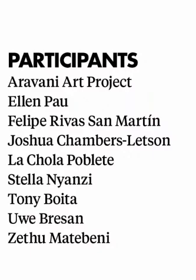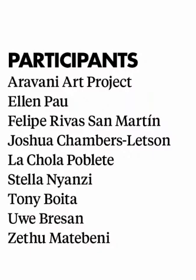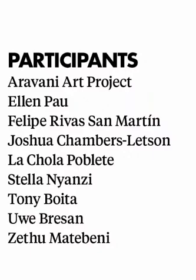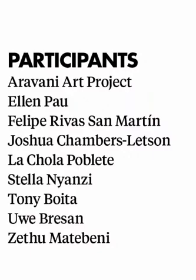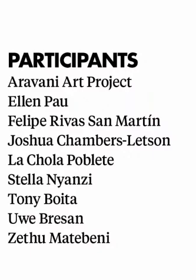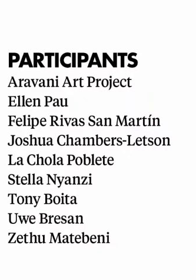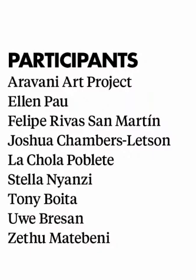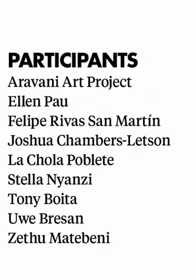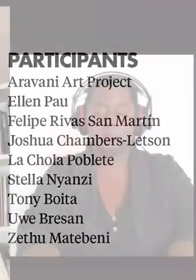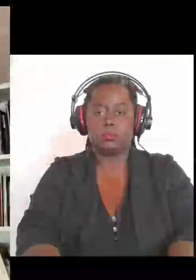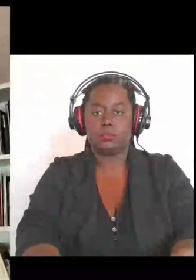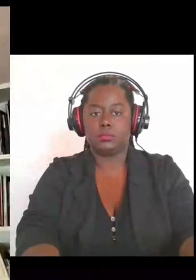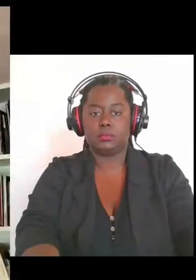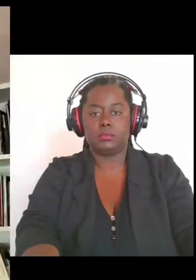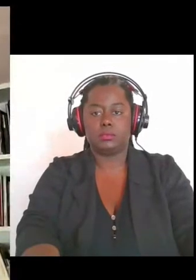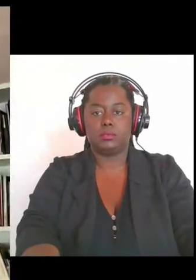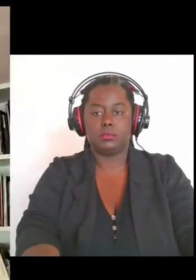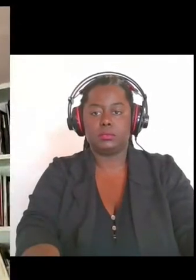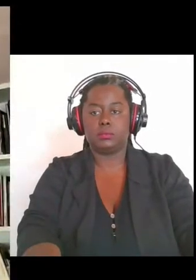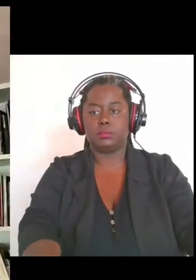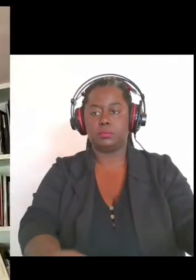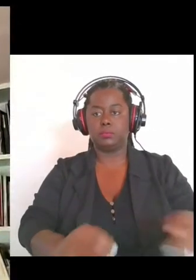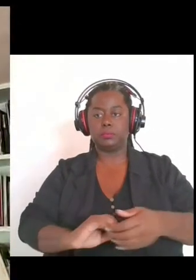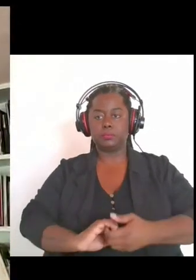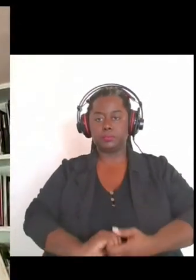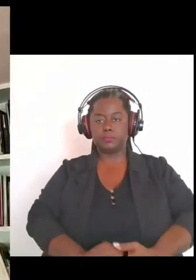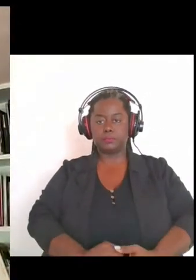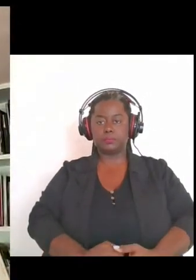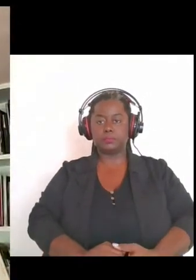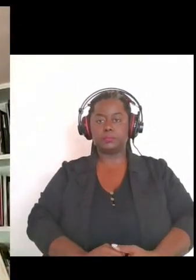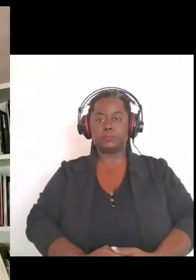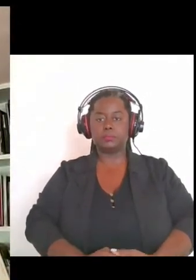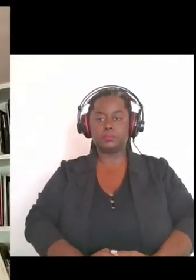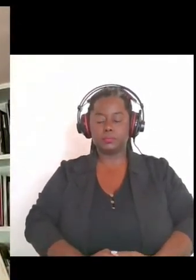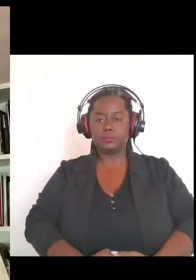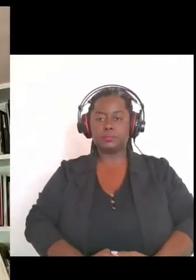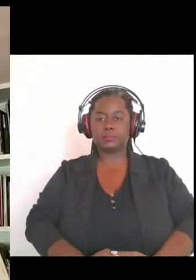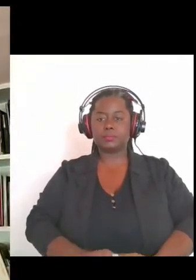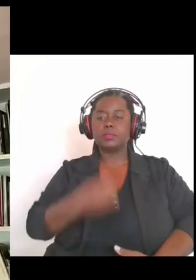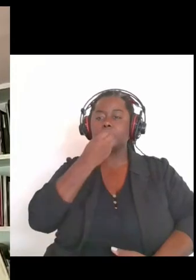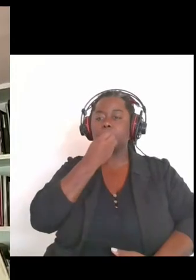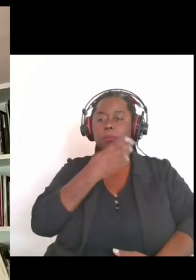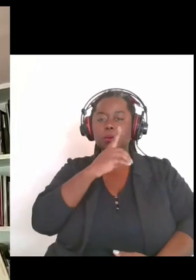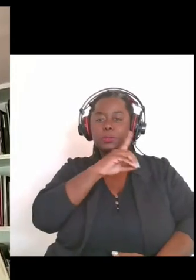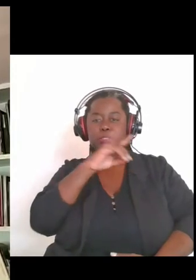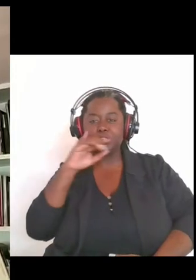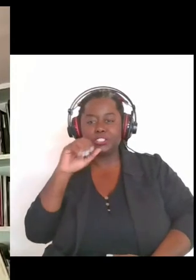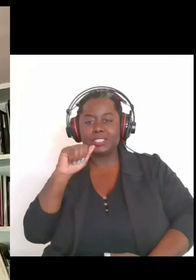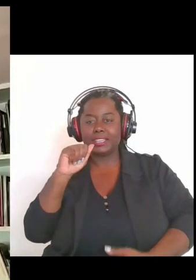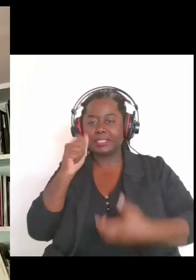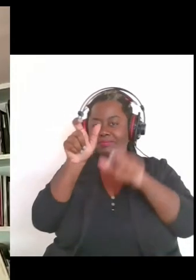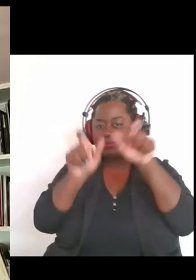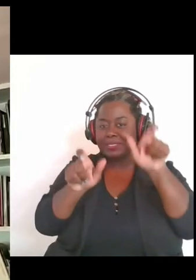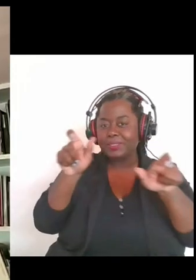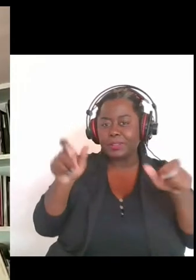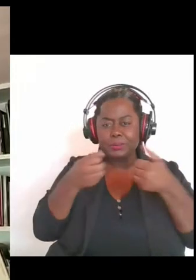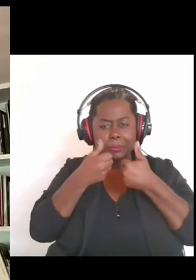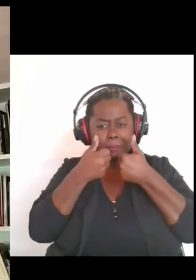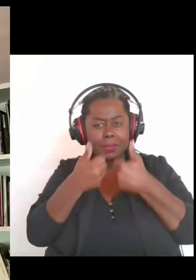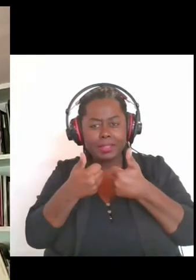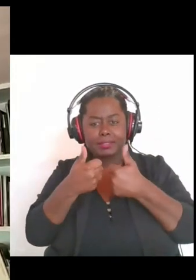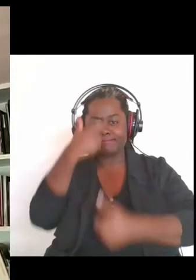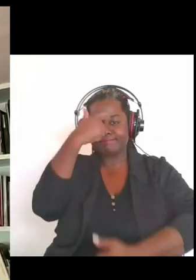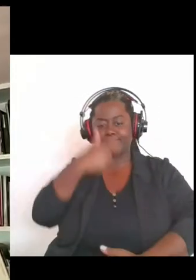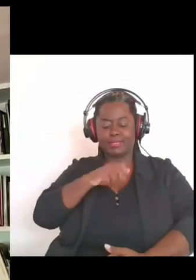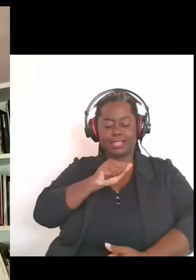one we're on one good morning I hope you're fine